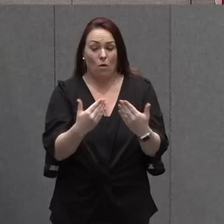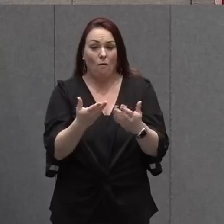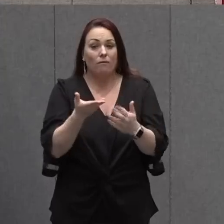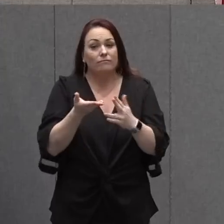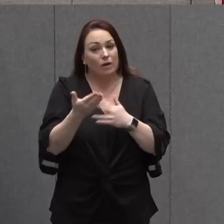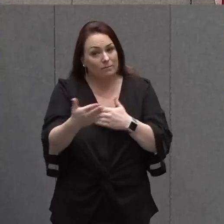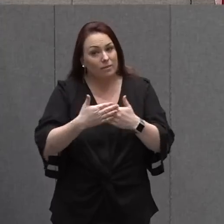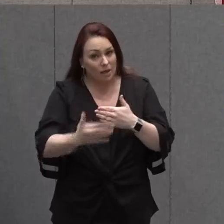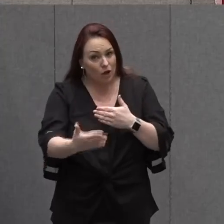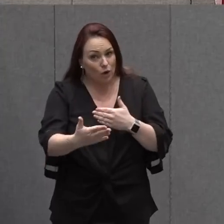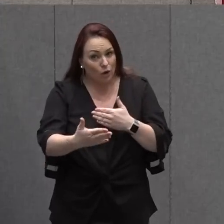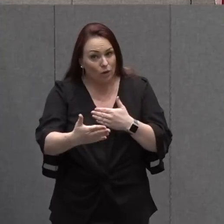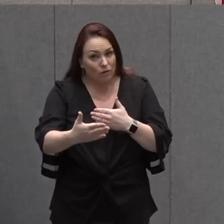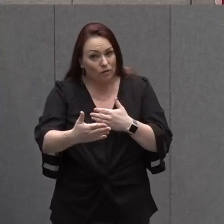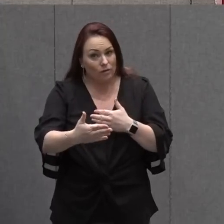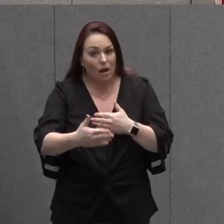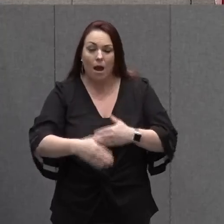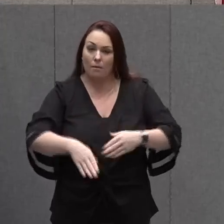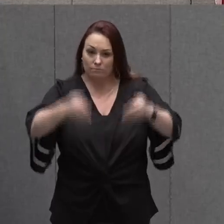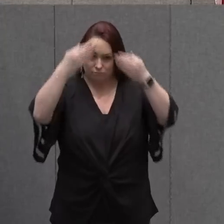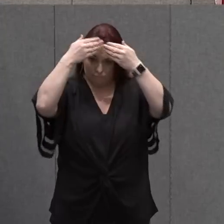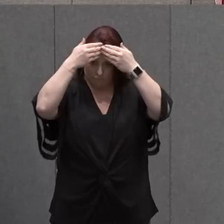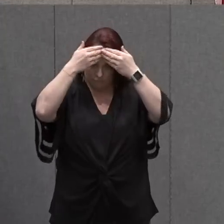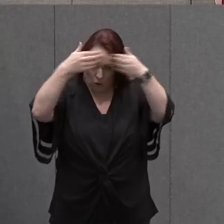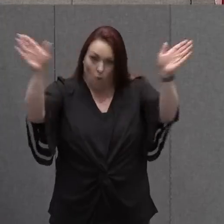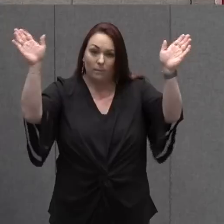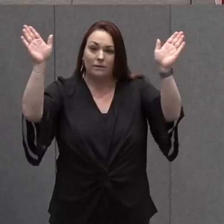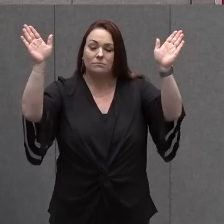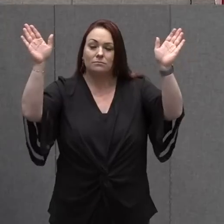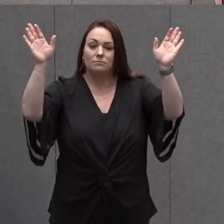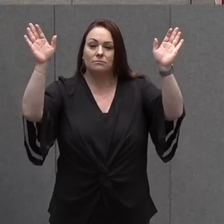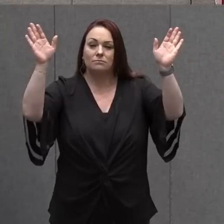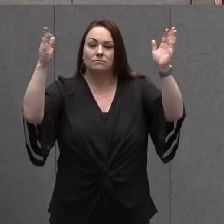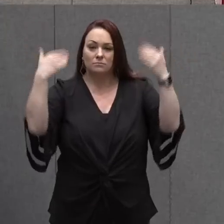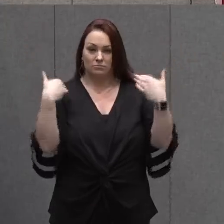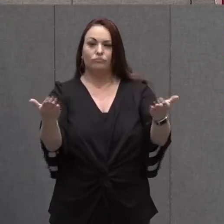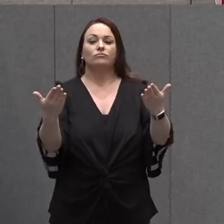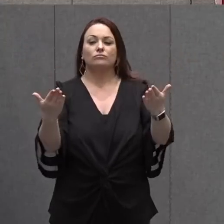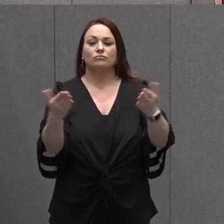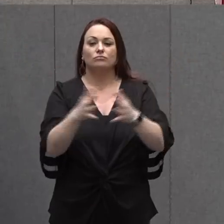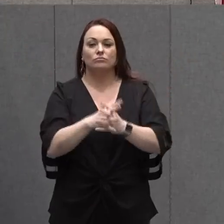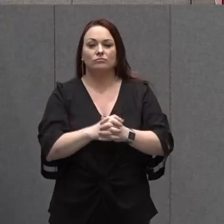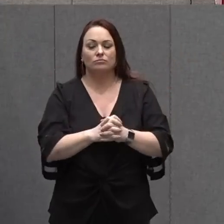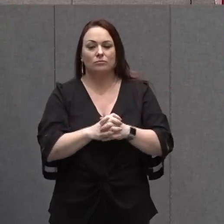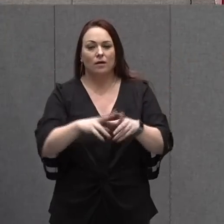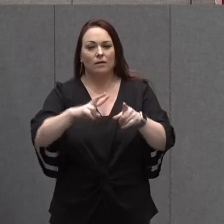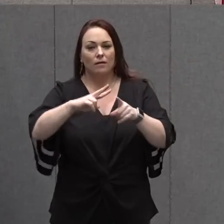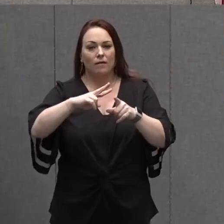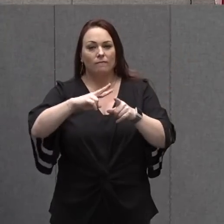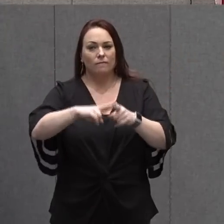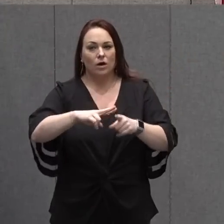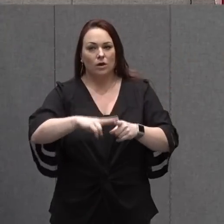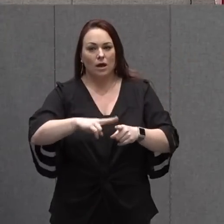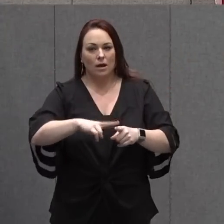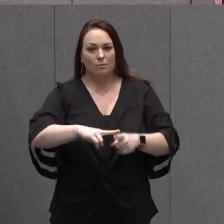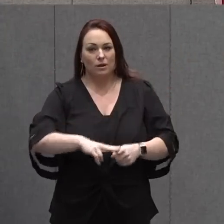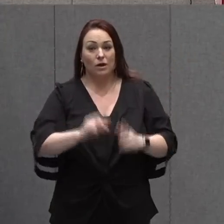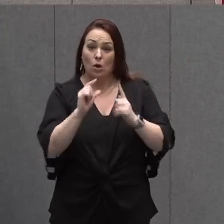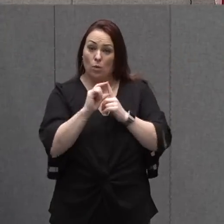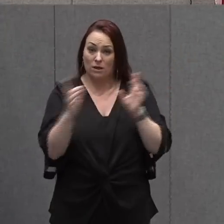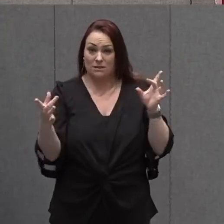okay. I'm open to it. Perfect. Tell me what you got, Miss Garcia. Perfect. What are some vocabulary words that go with